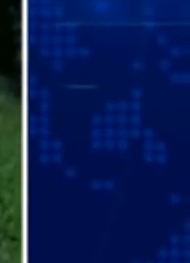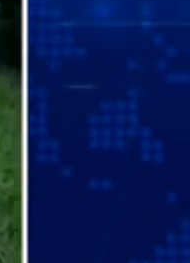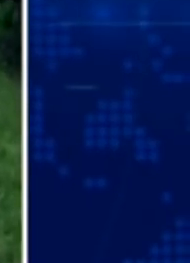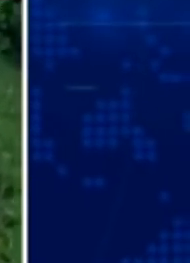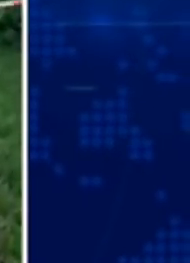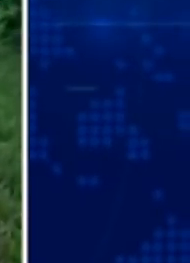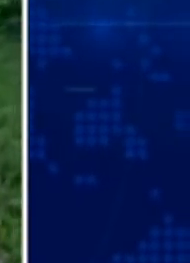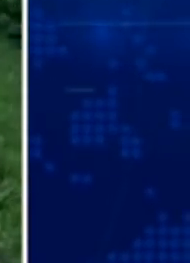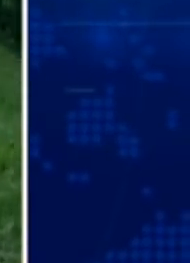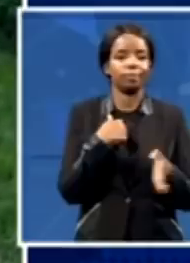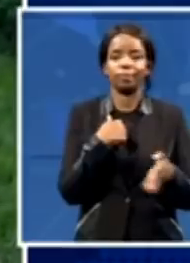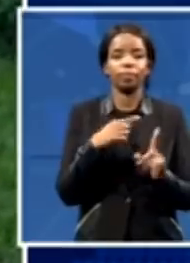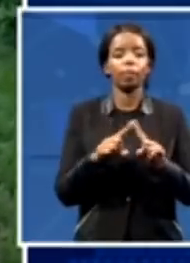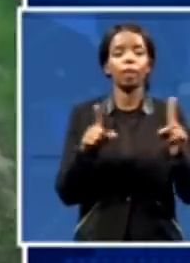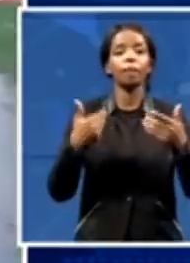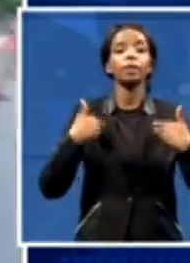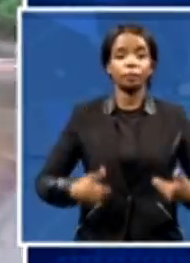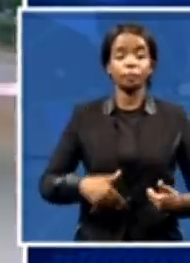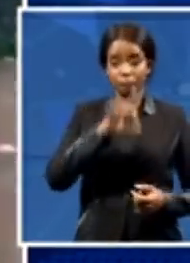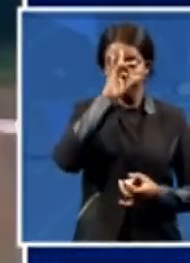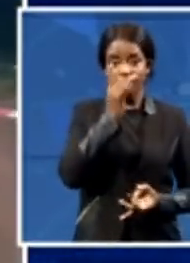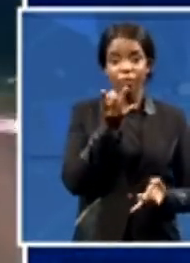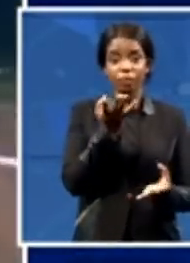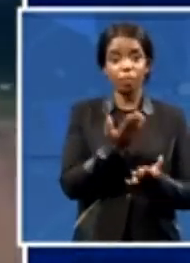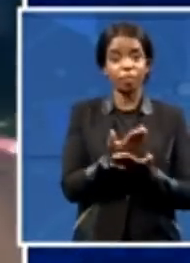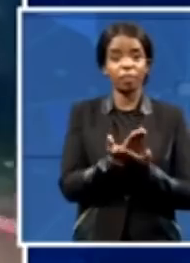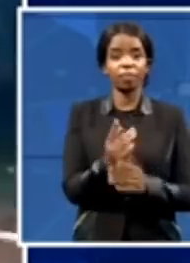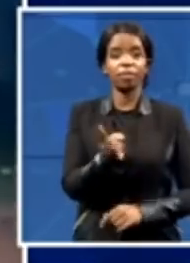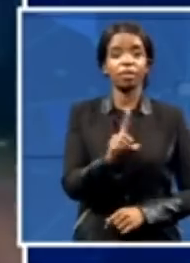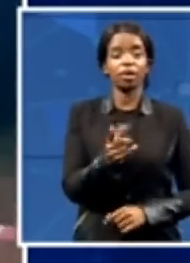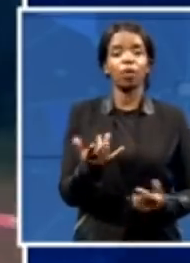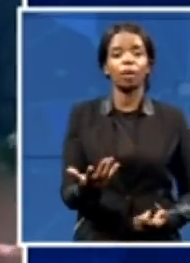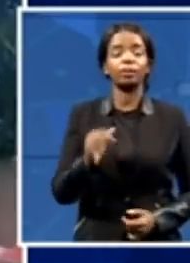yes, indeed, the riverbanks have been burst.